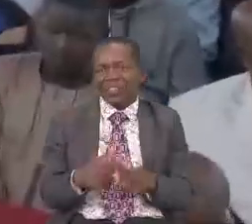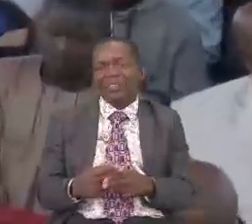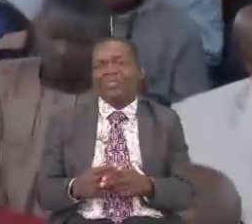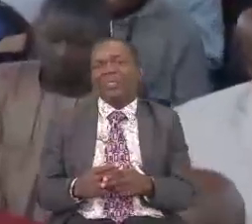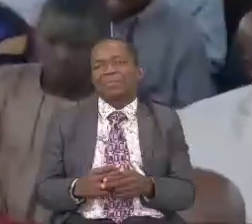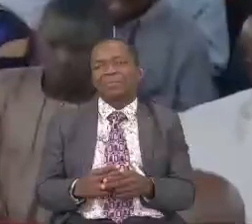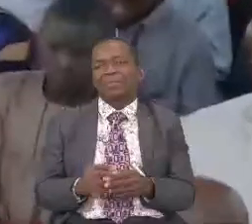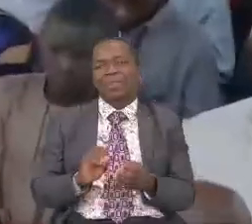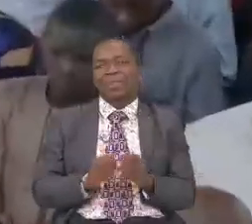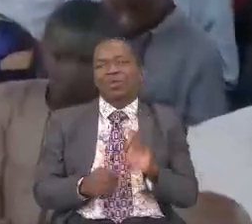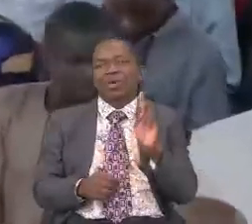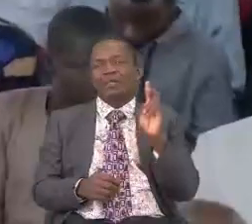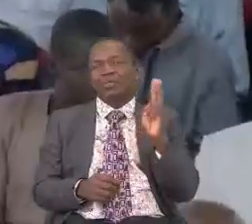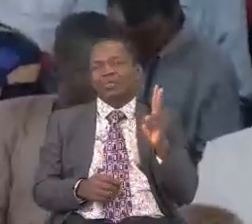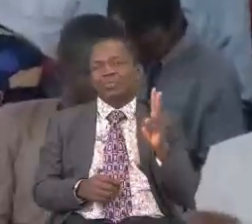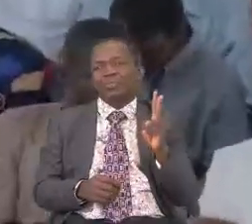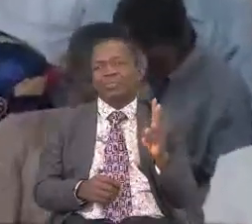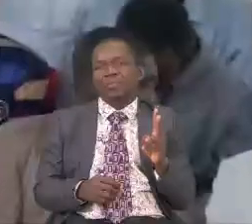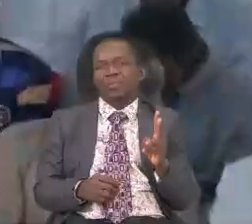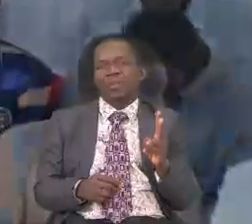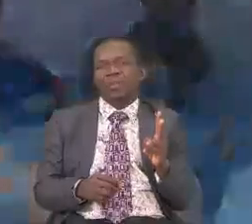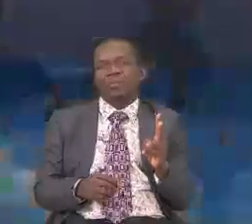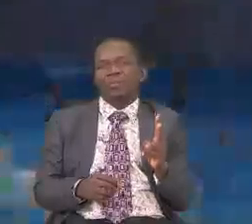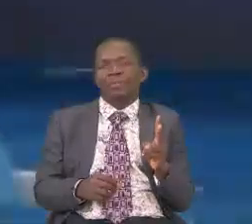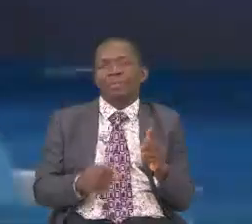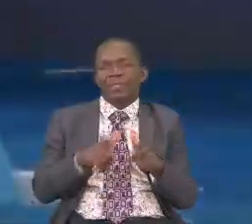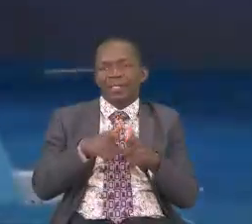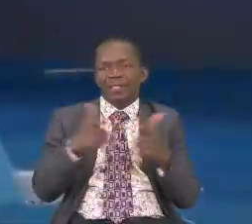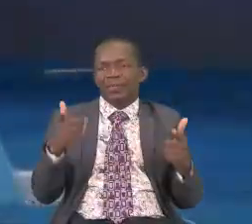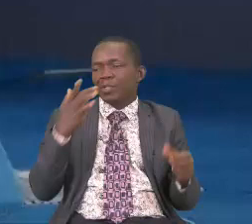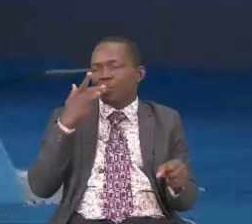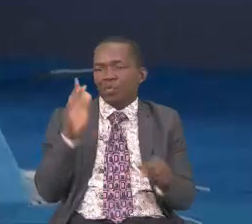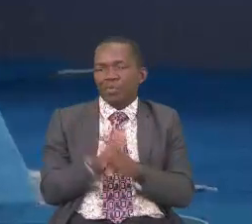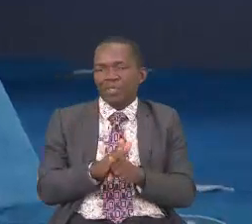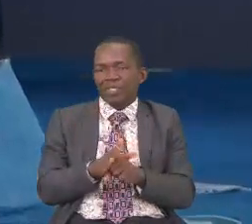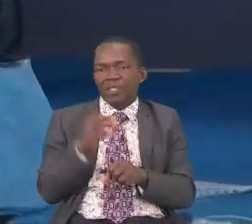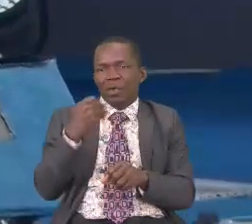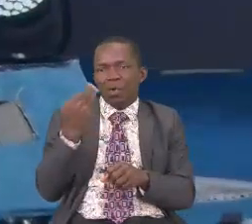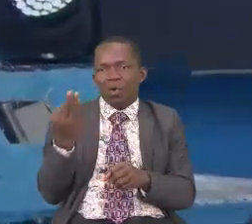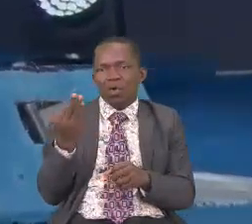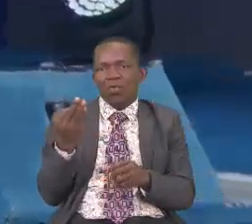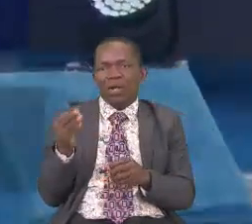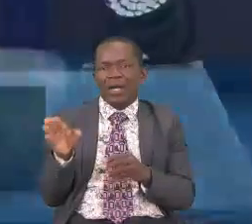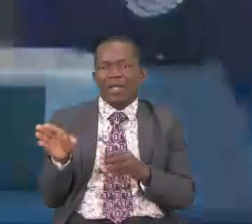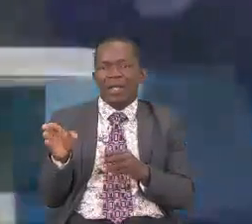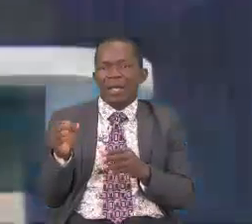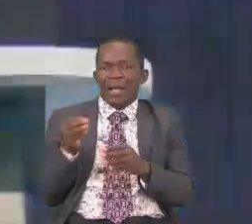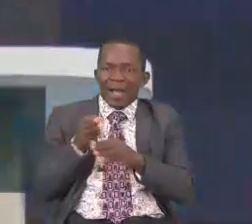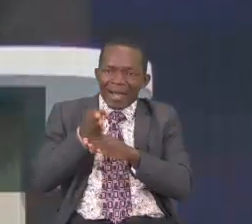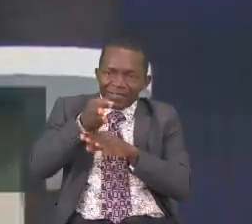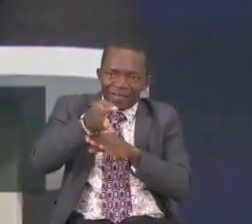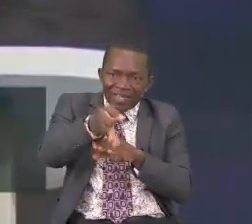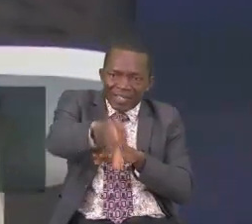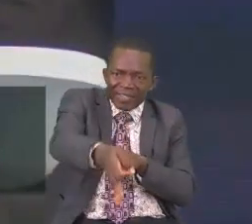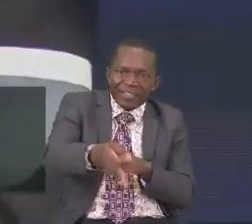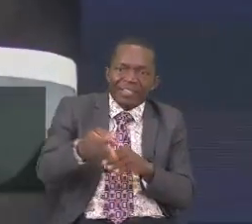here number two is a great Promises of an advancing seeking faith